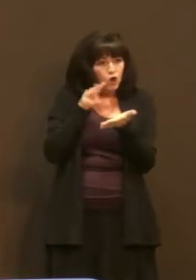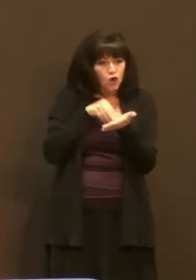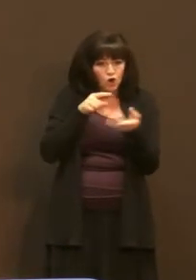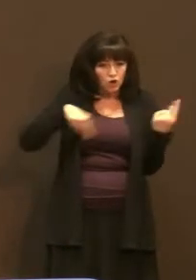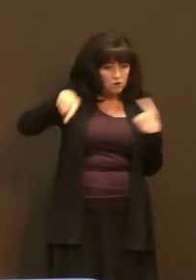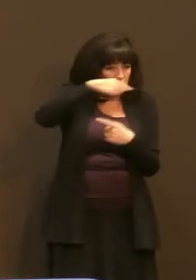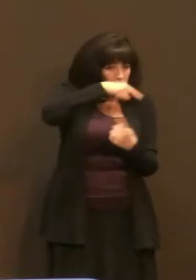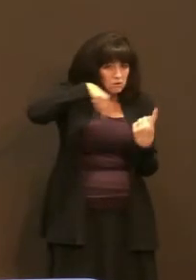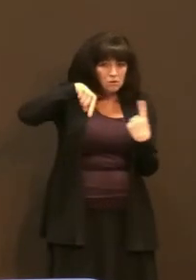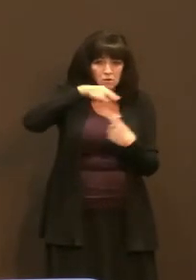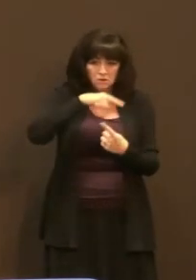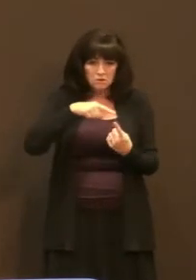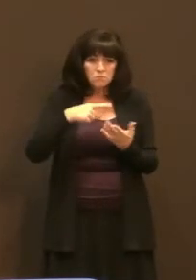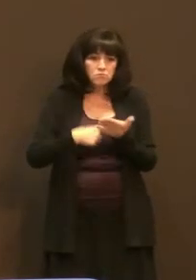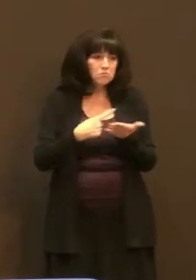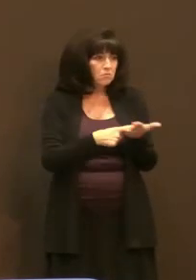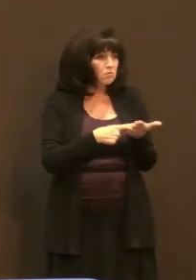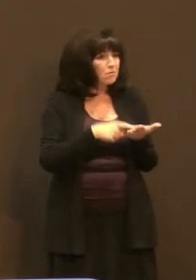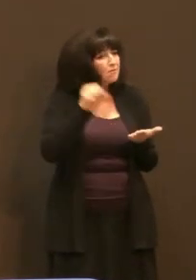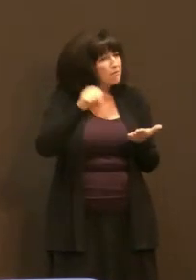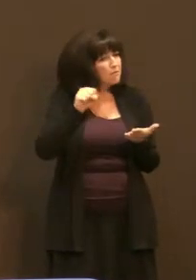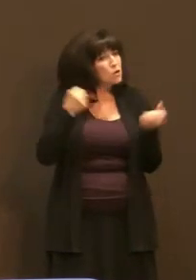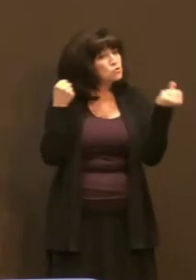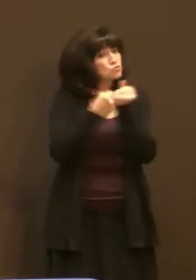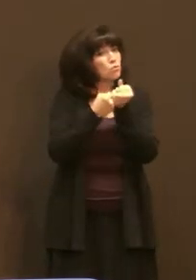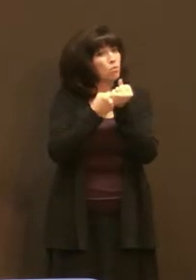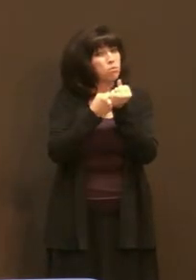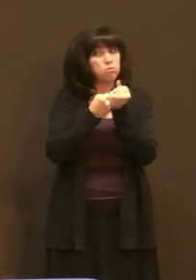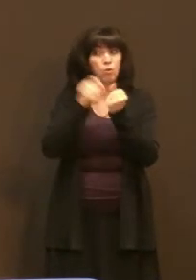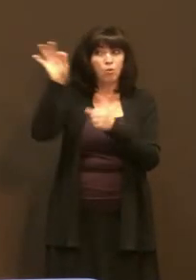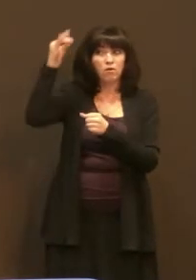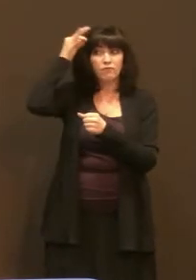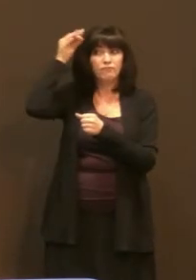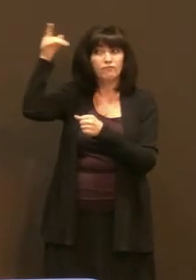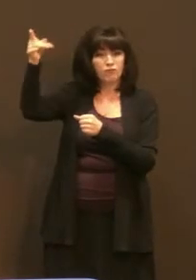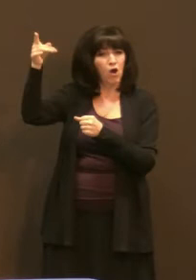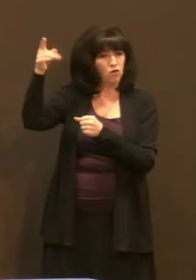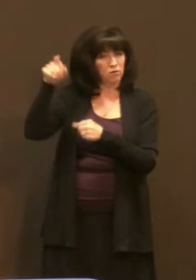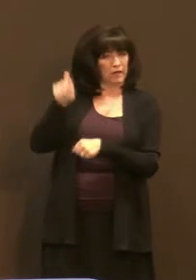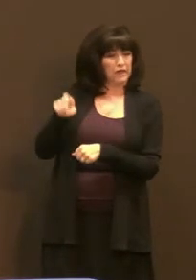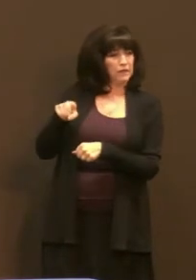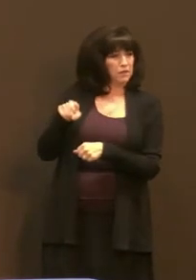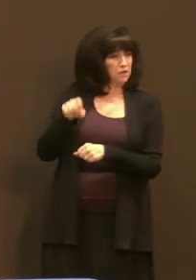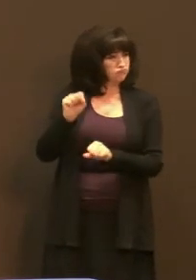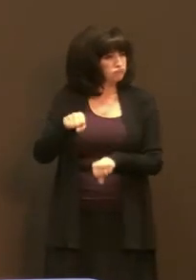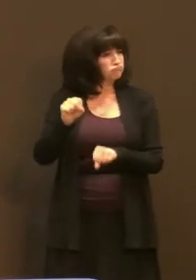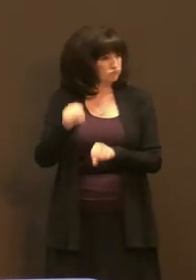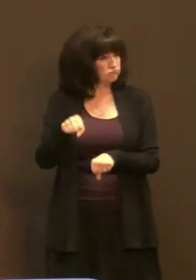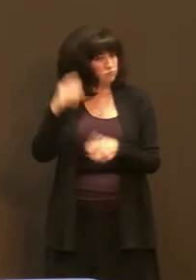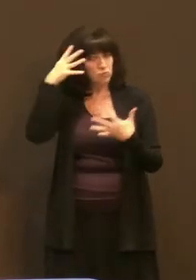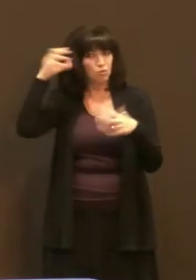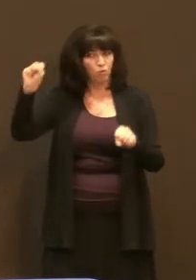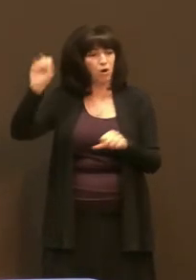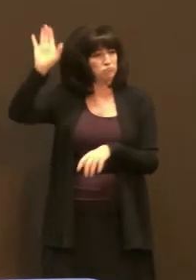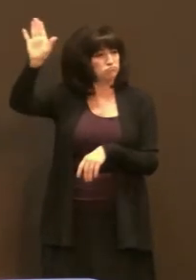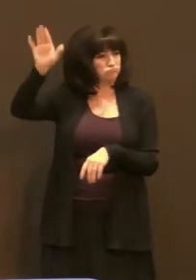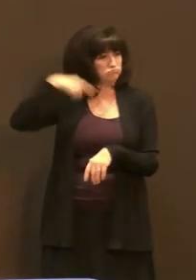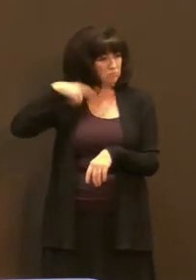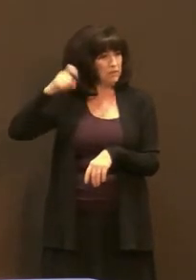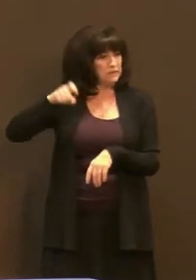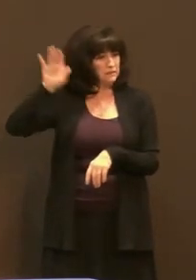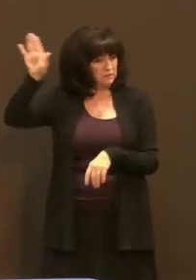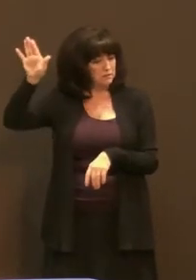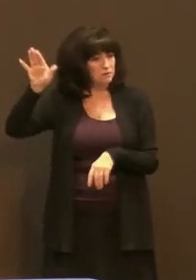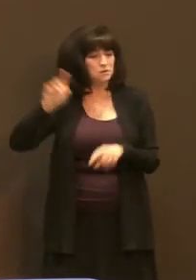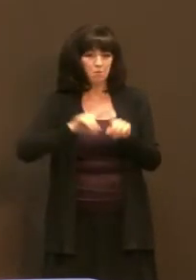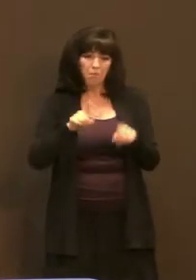And we're going to use the federal government to support us. We need that in the White House. But I have a better idea. Governor Wolf has a better